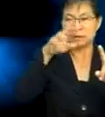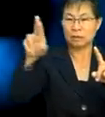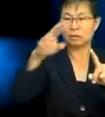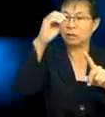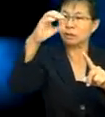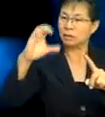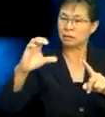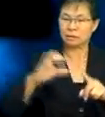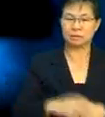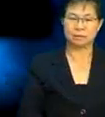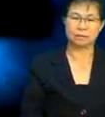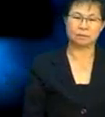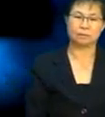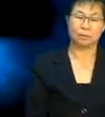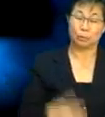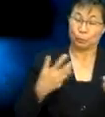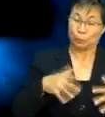6,000 degrees Celsius.